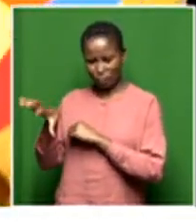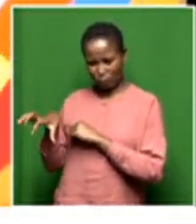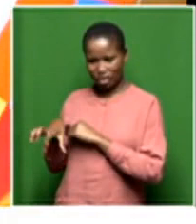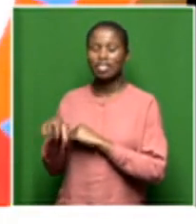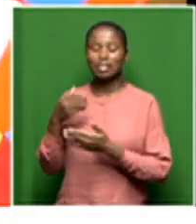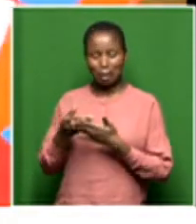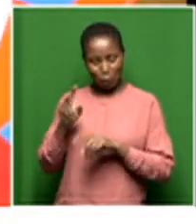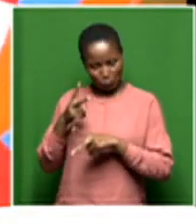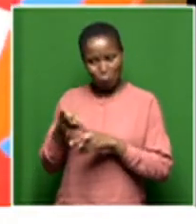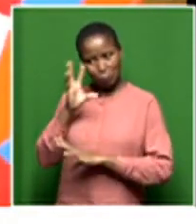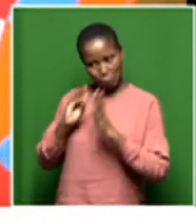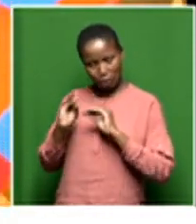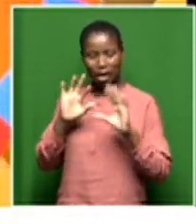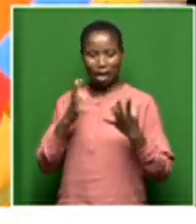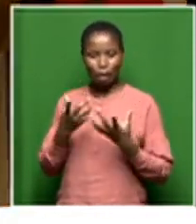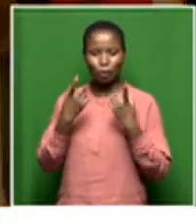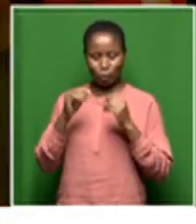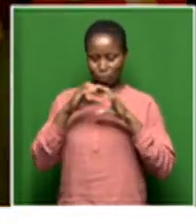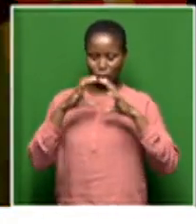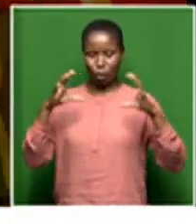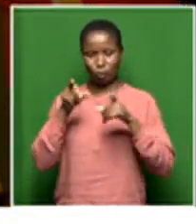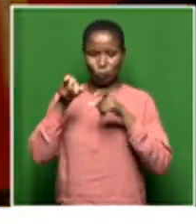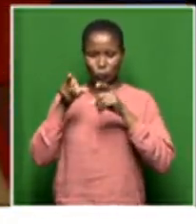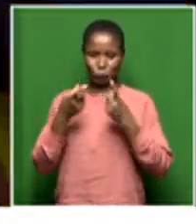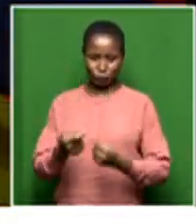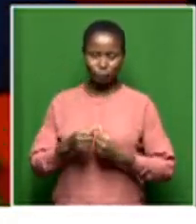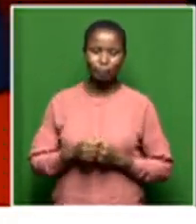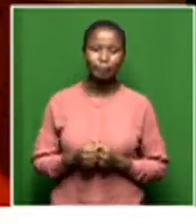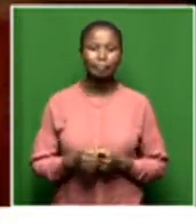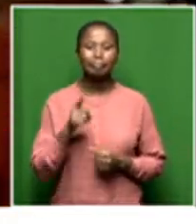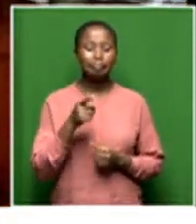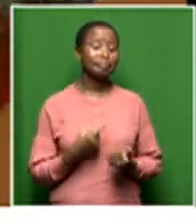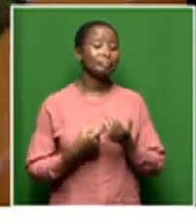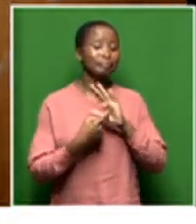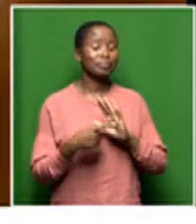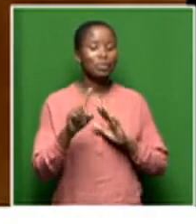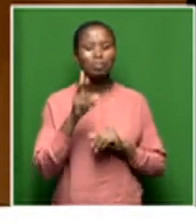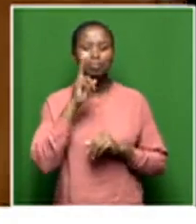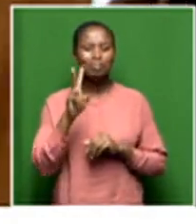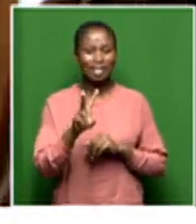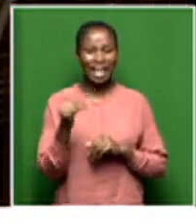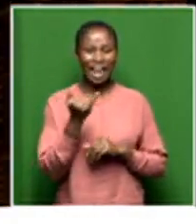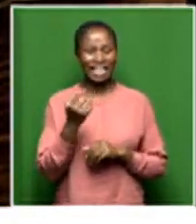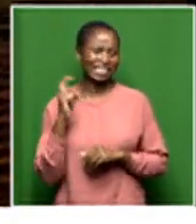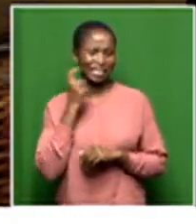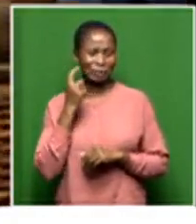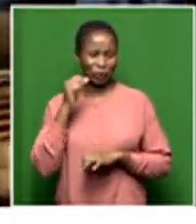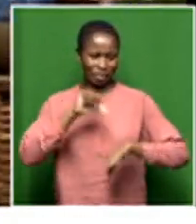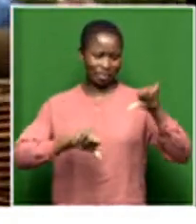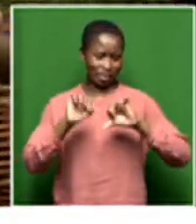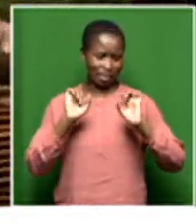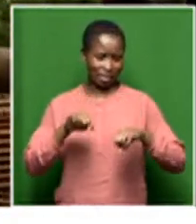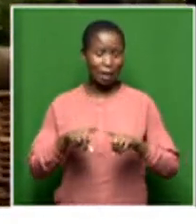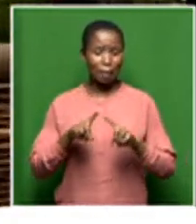hot air balloons as well. What looks like effortless magic at work is actually the result of simple science, allowing travelers